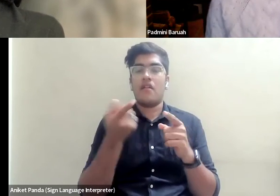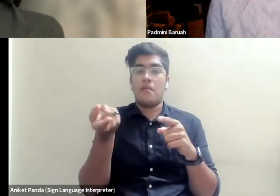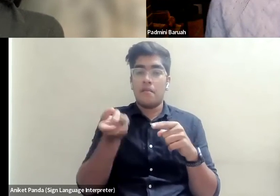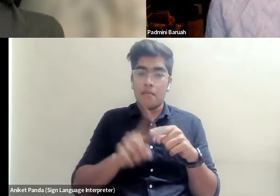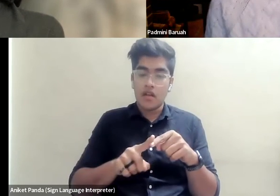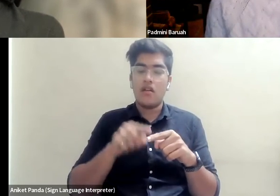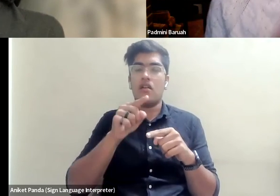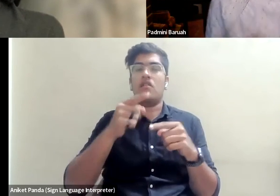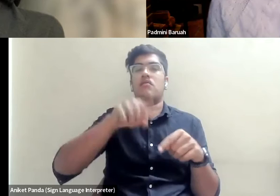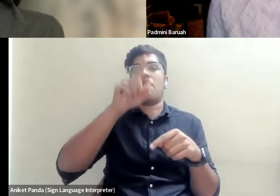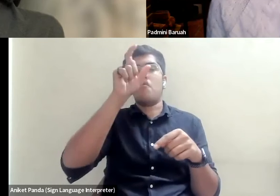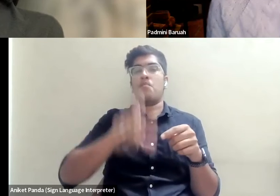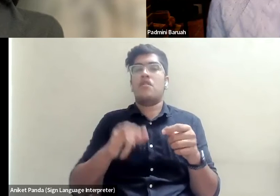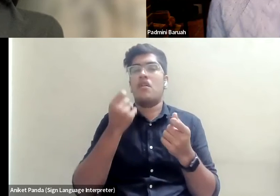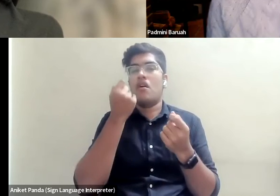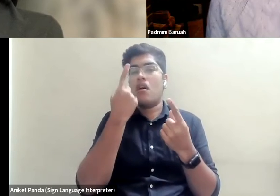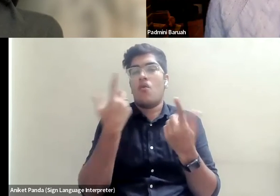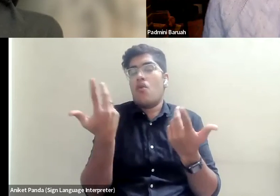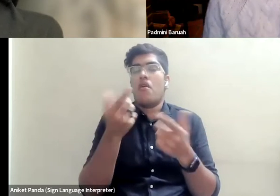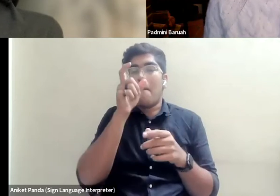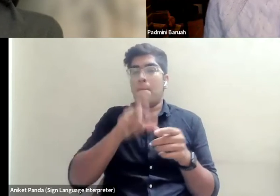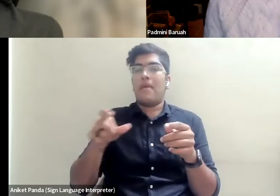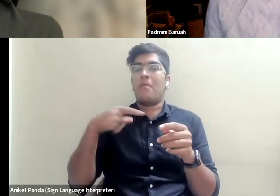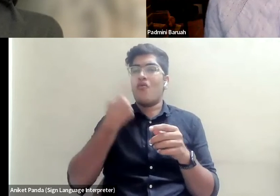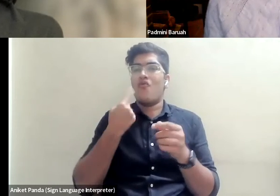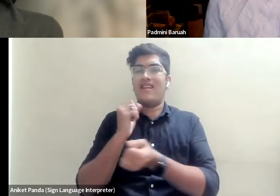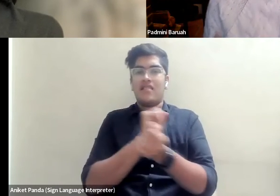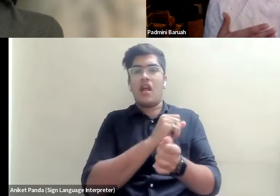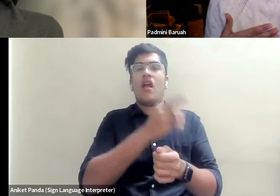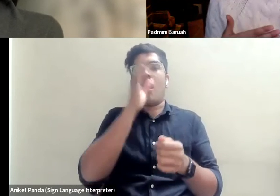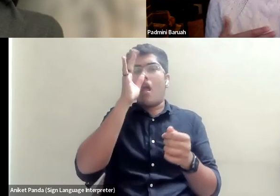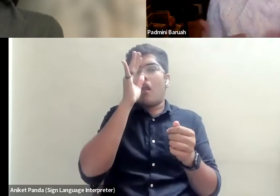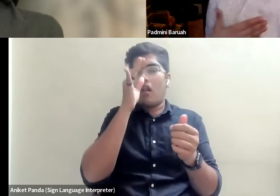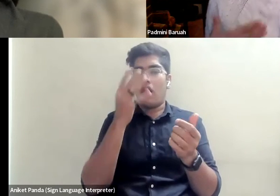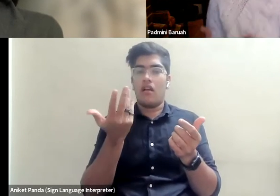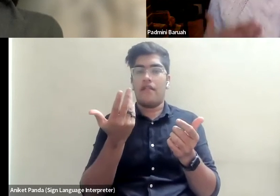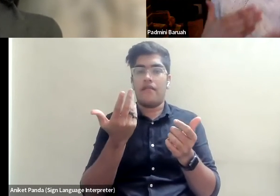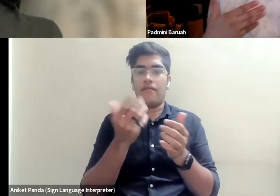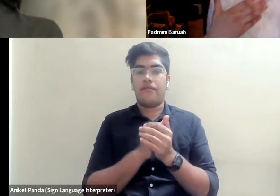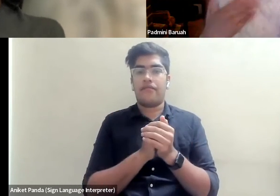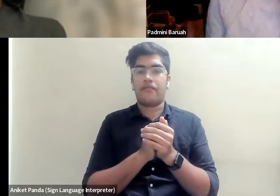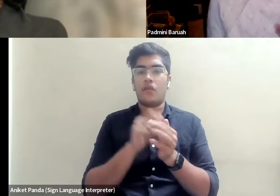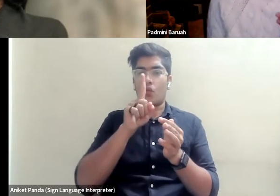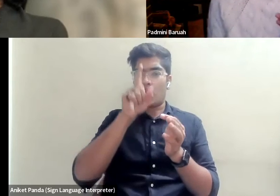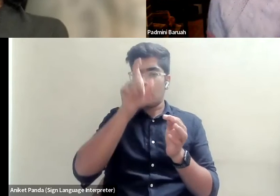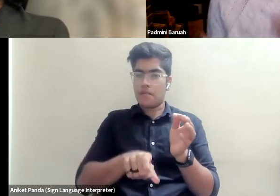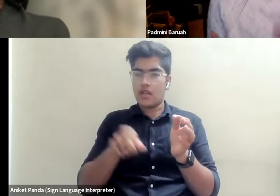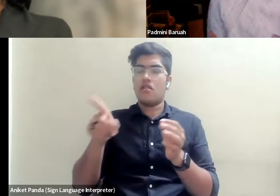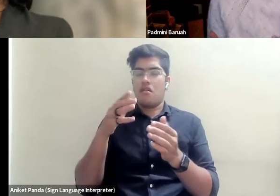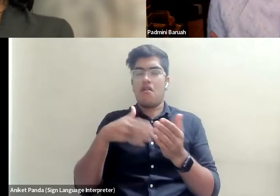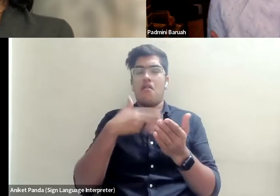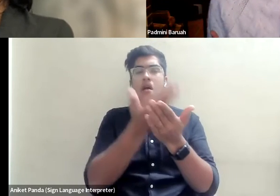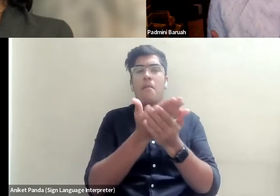that the litigants are lying about things. So for example, one petitioner made a plea that the counsel that